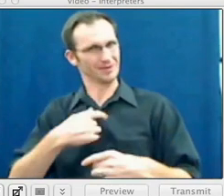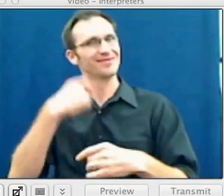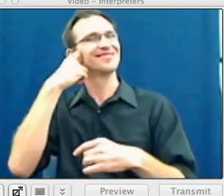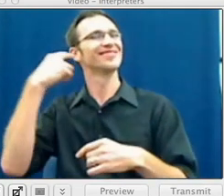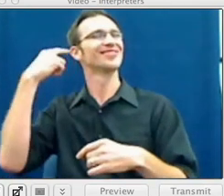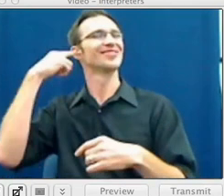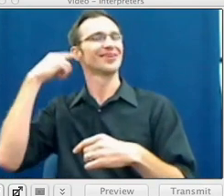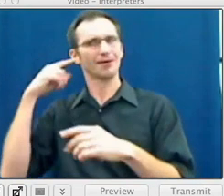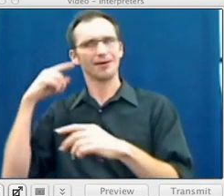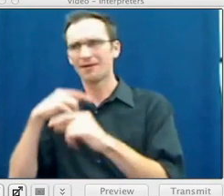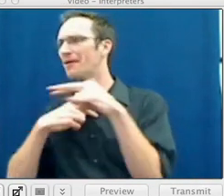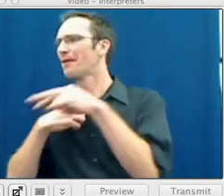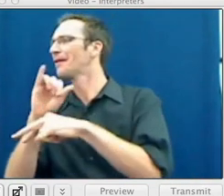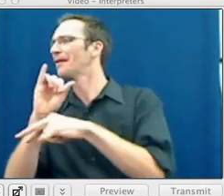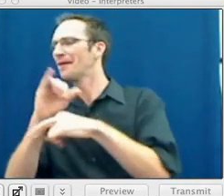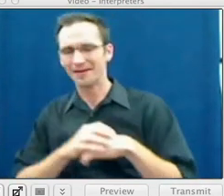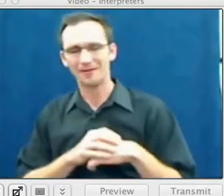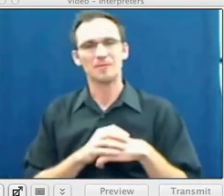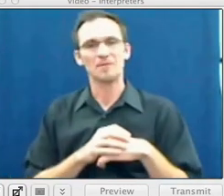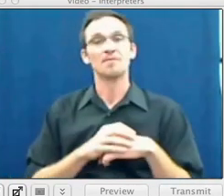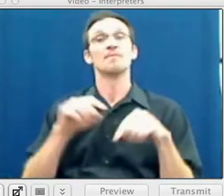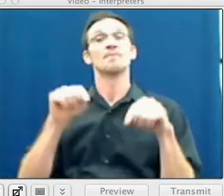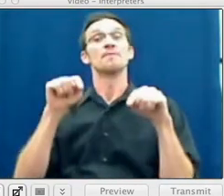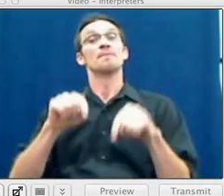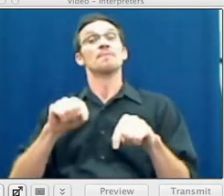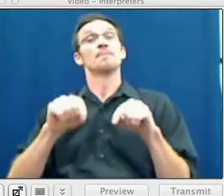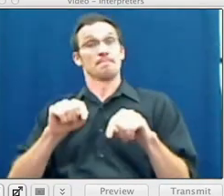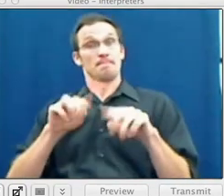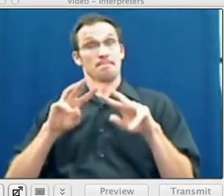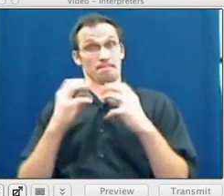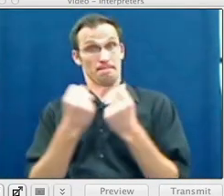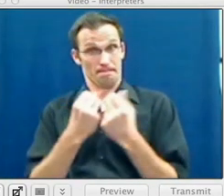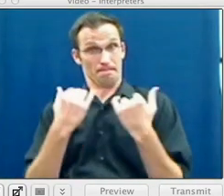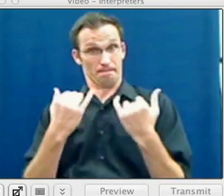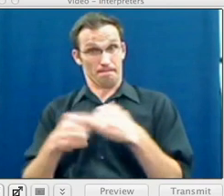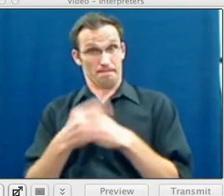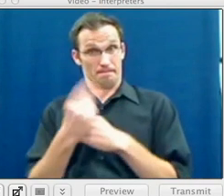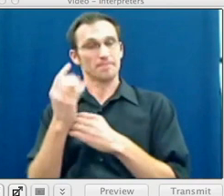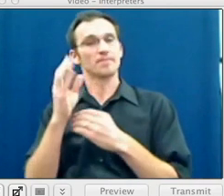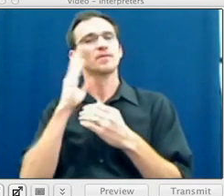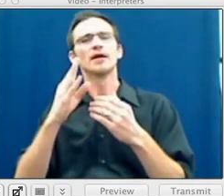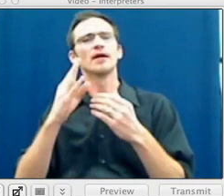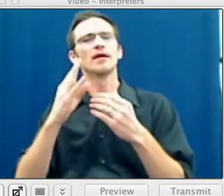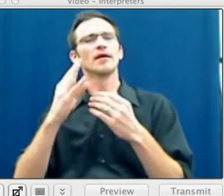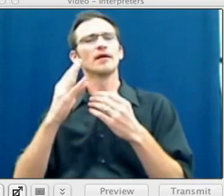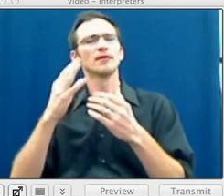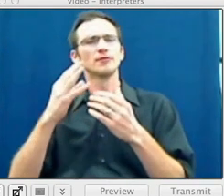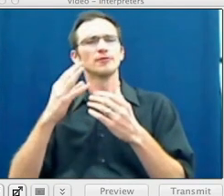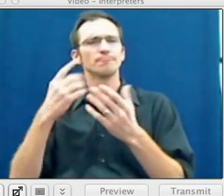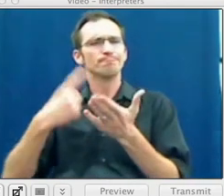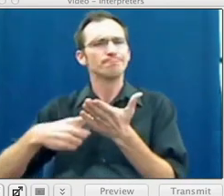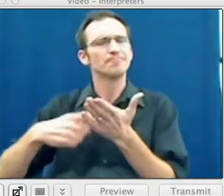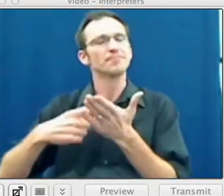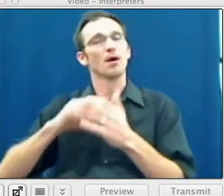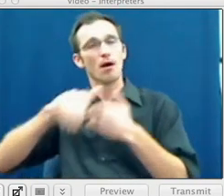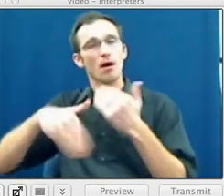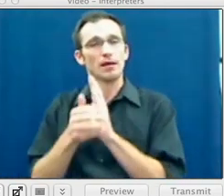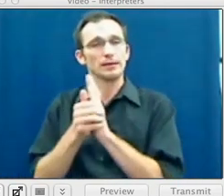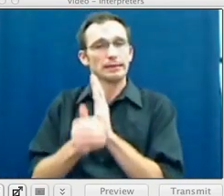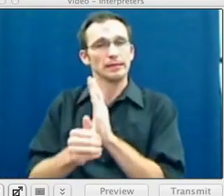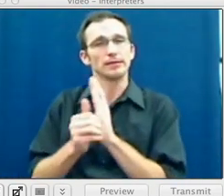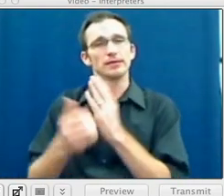In this session, we're going to be putting together all the various skills that we've been talking about at the webinar and